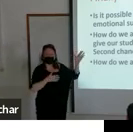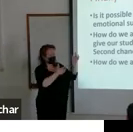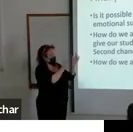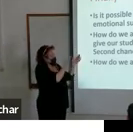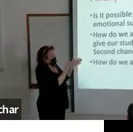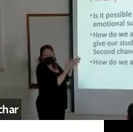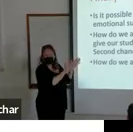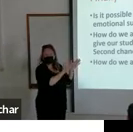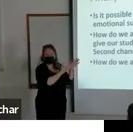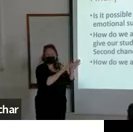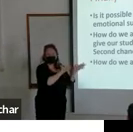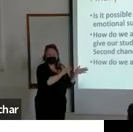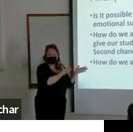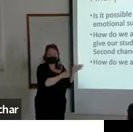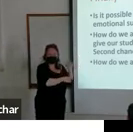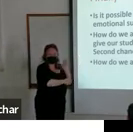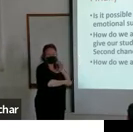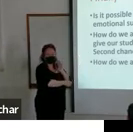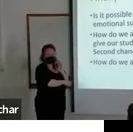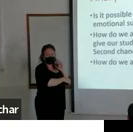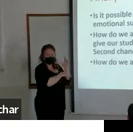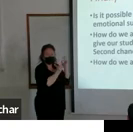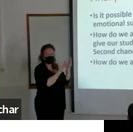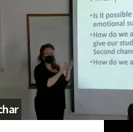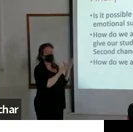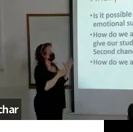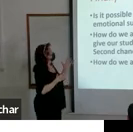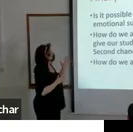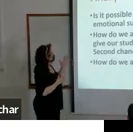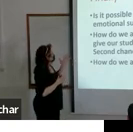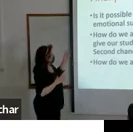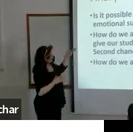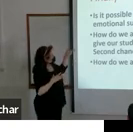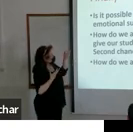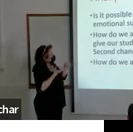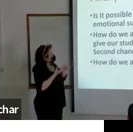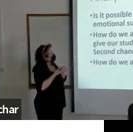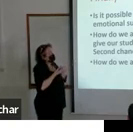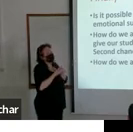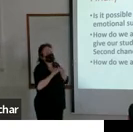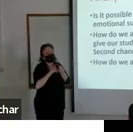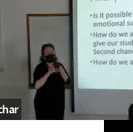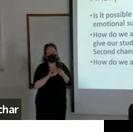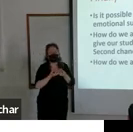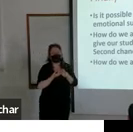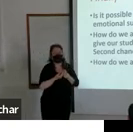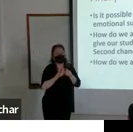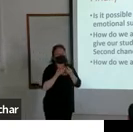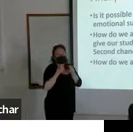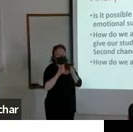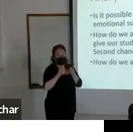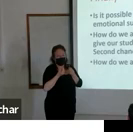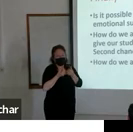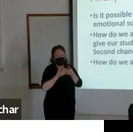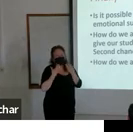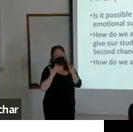Aurelia has just shown us in the survey could be relevant to this. So how do we evaluate the